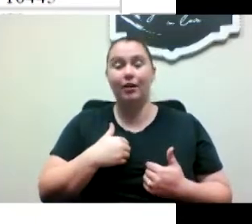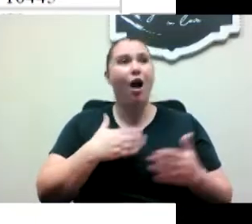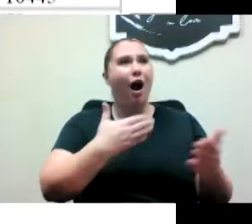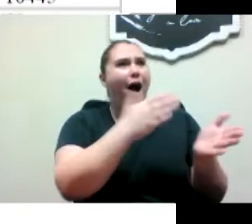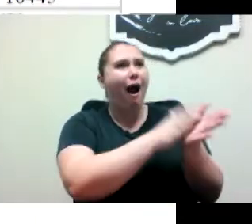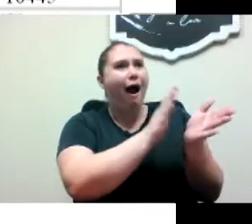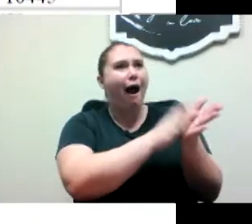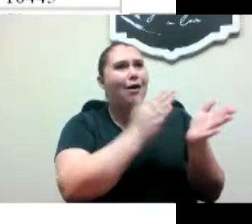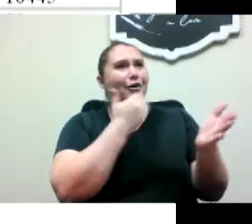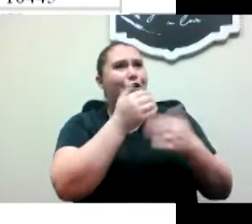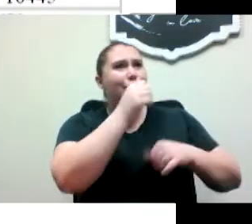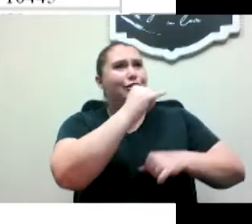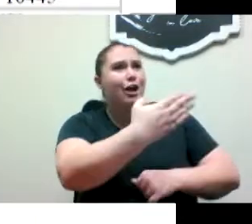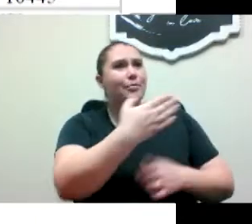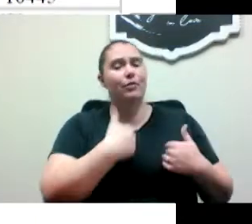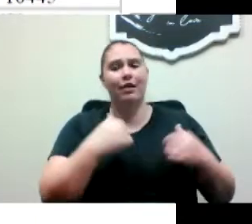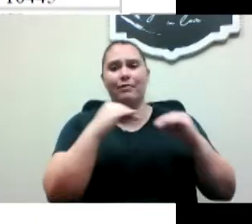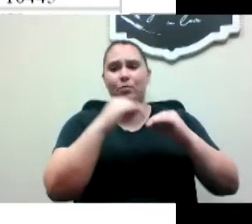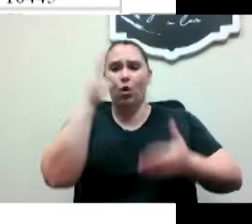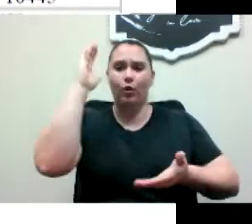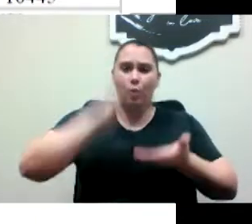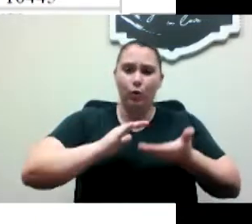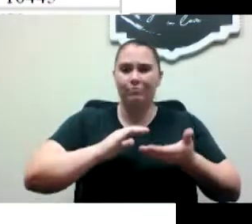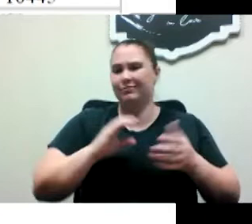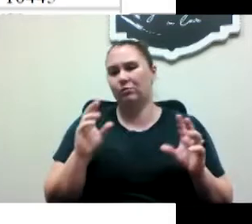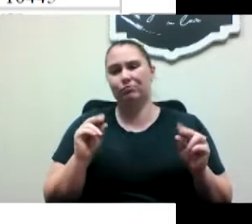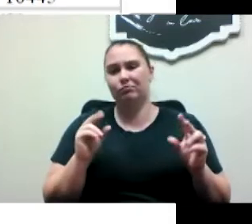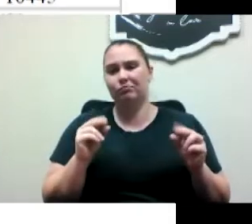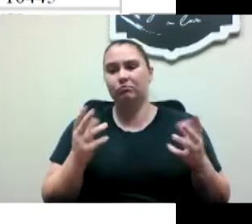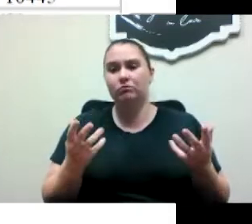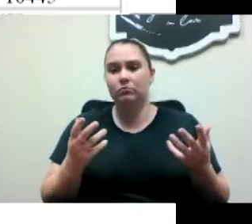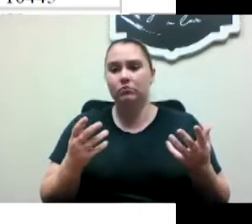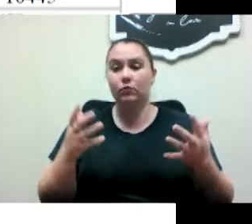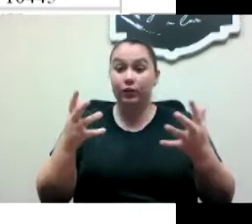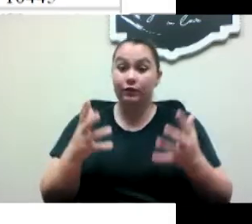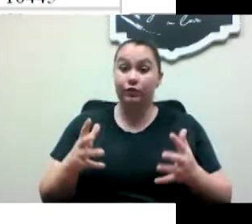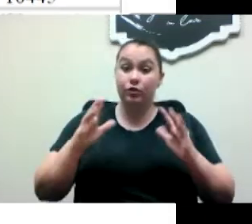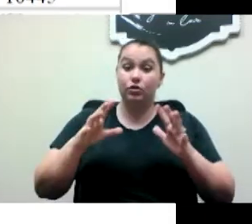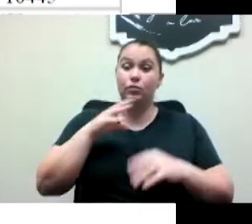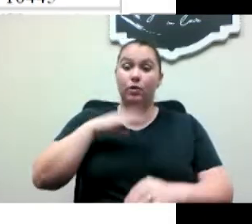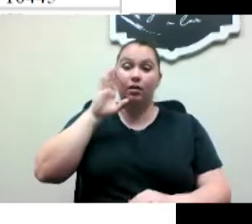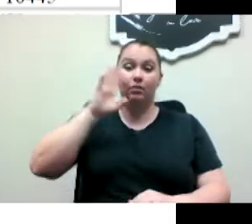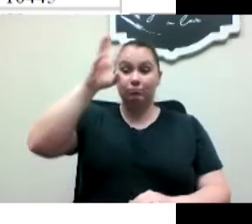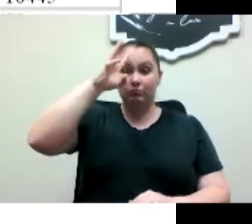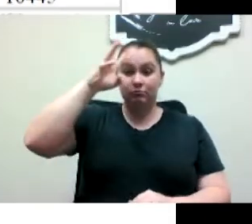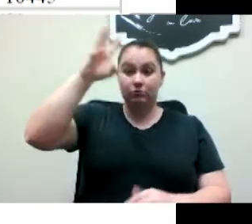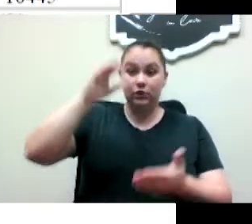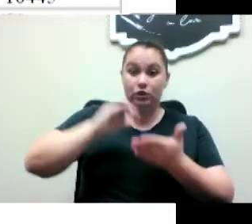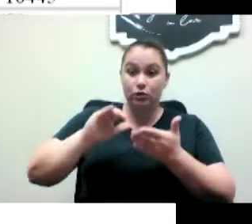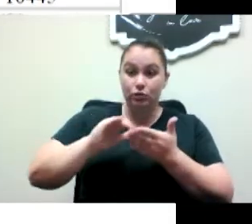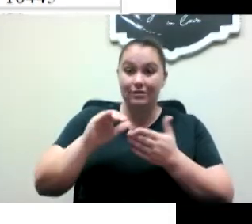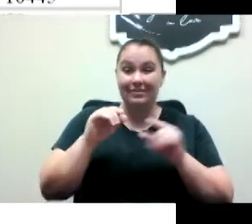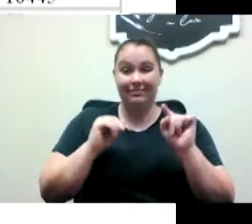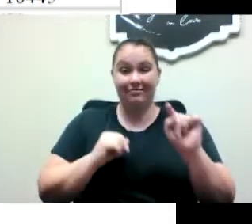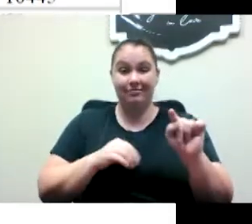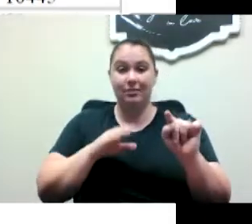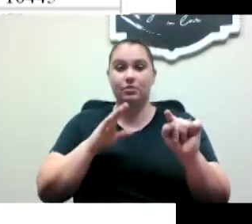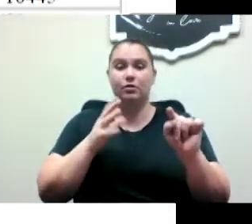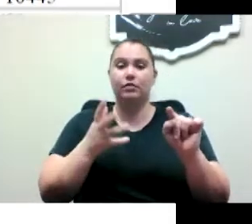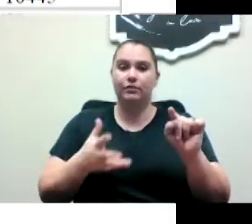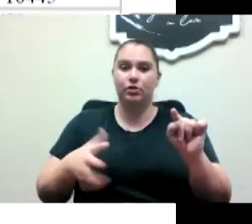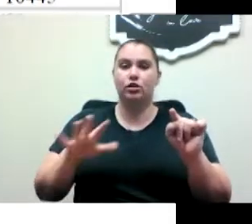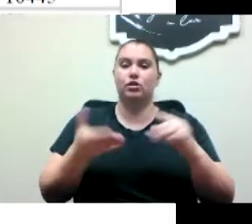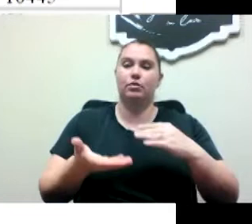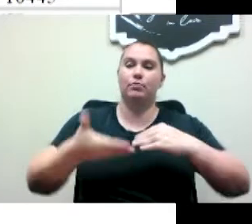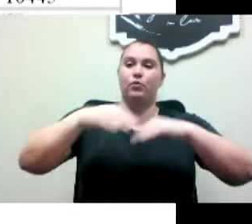We have excuses. And in this instance, it actually improved the maximum deviation